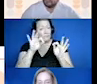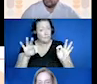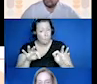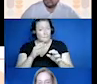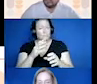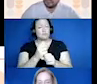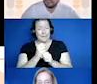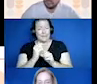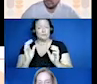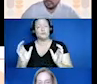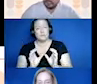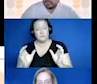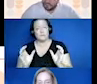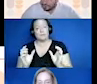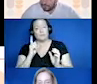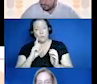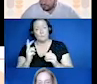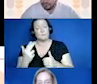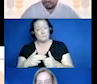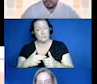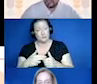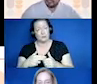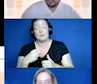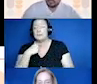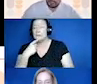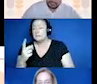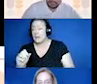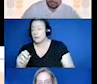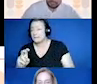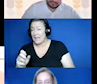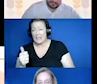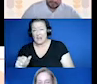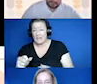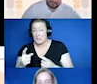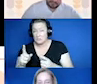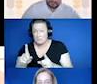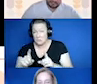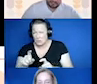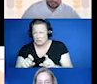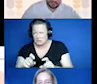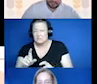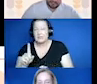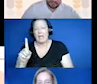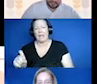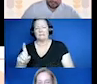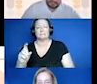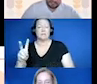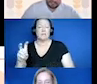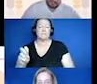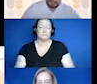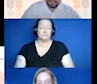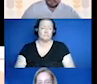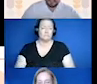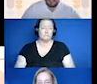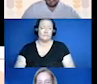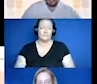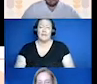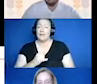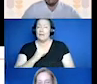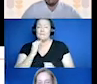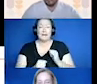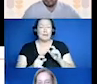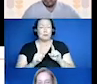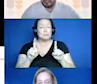certificate of participation. Please let Dave know if you have any questions about this. And here, my final slide